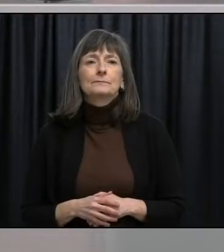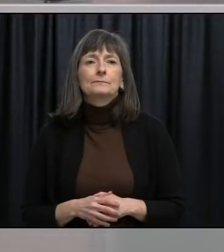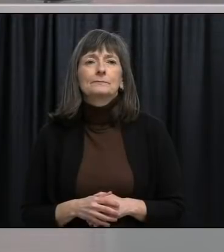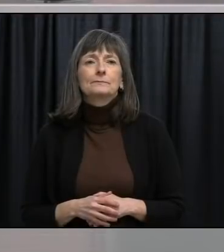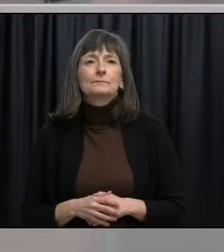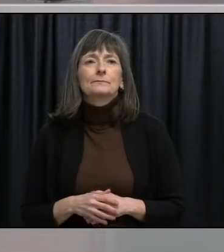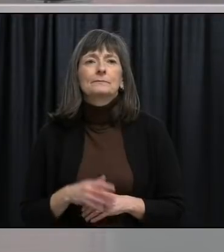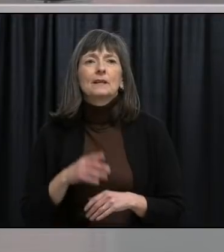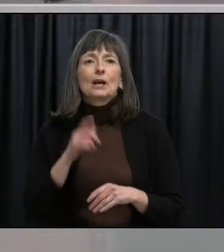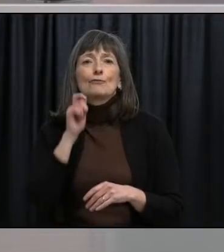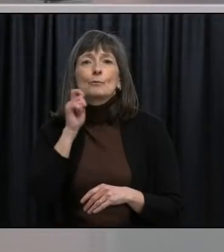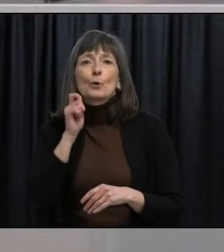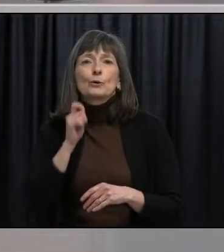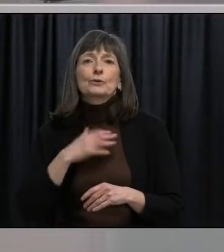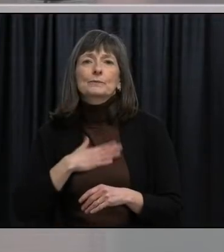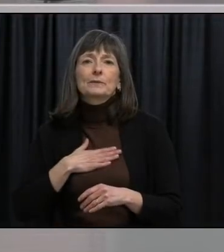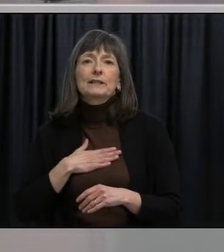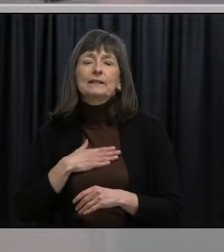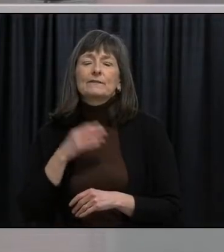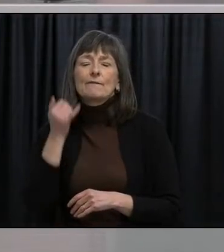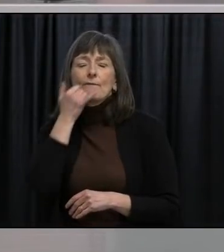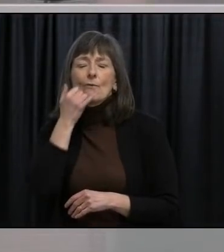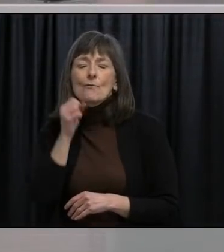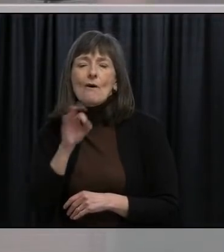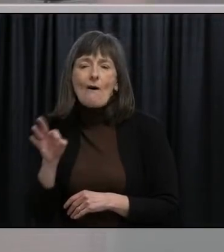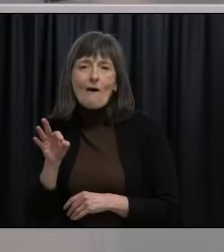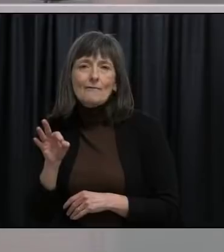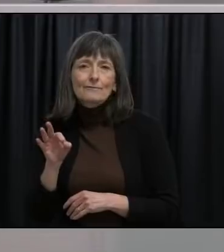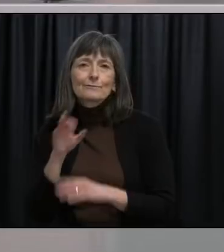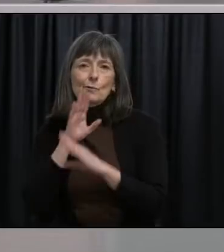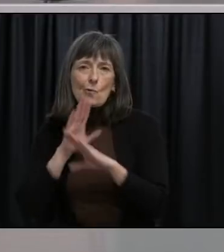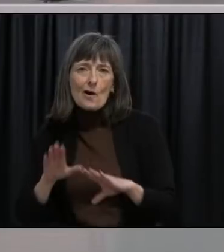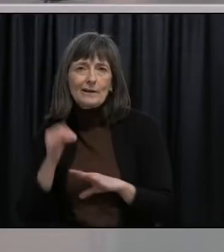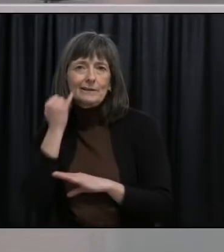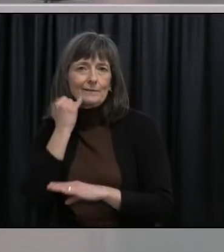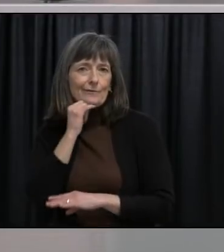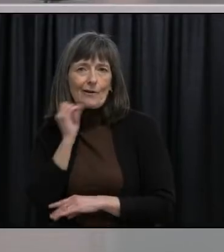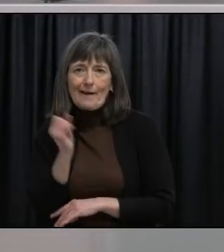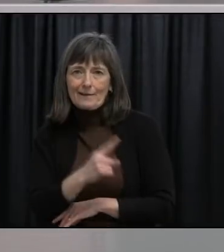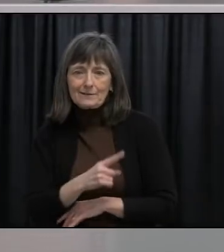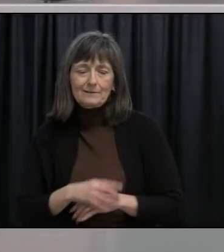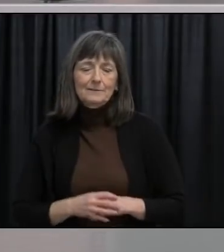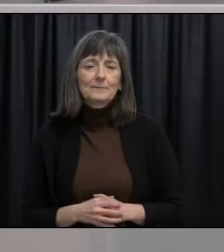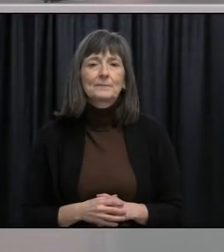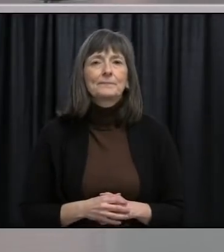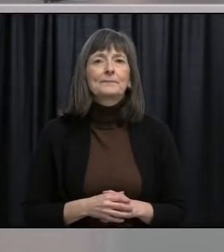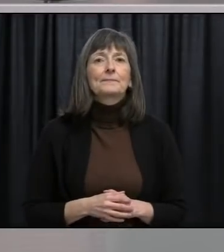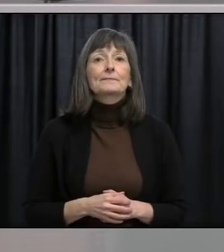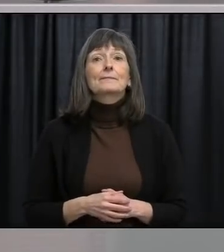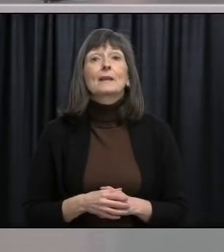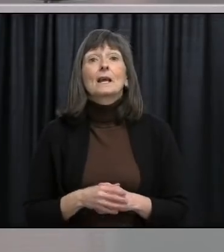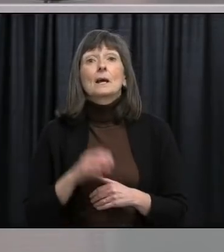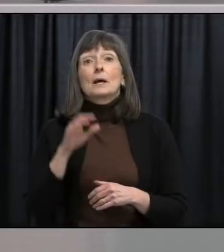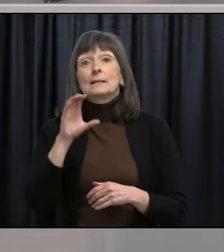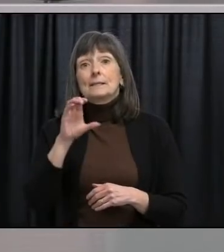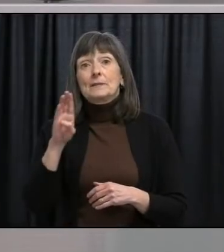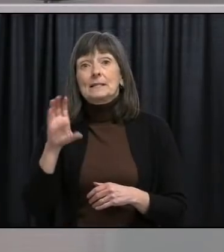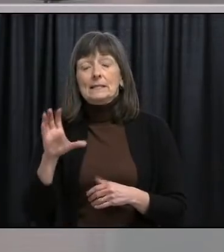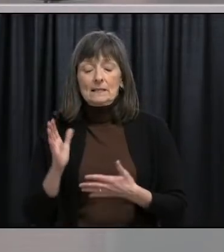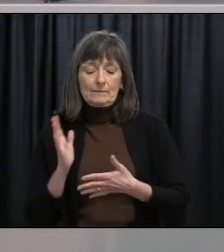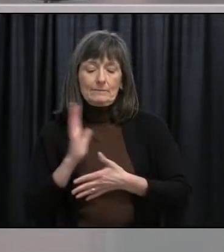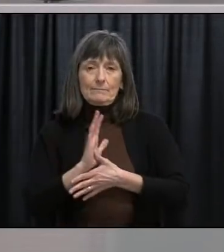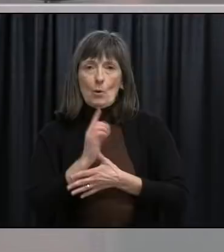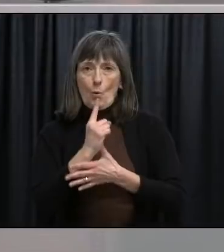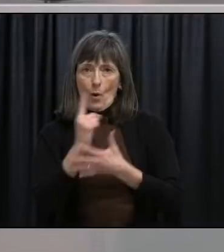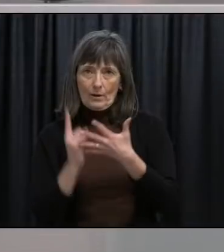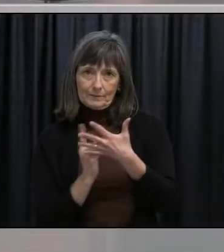rustling. All right, Peter Cowan with CBC, you're up next. Go ahead. Thanks, Leslie. Dr. Fitzgerald, I'm wondering,